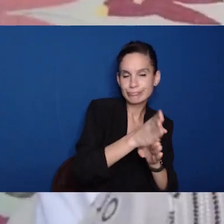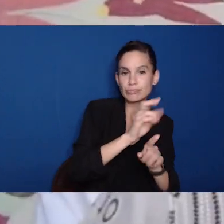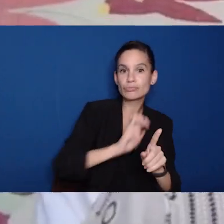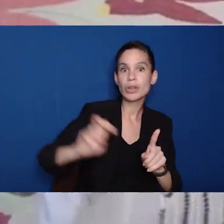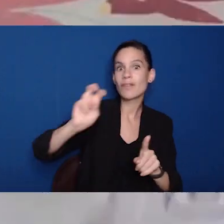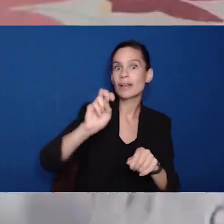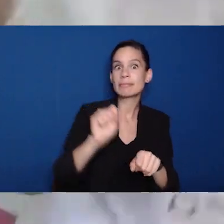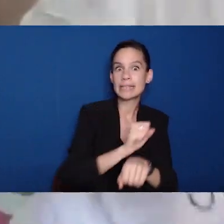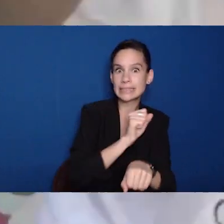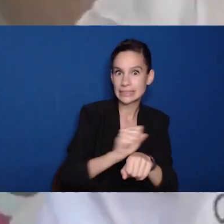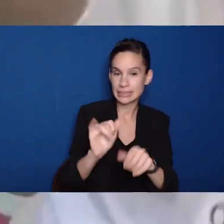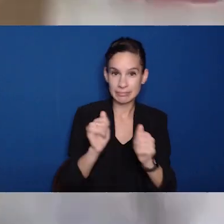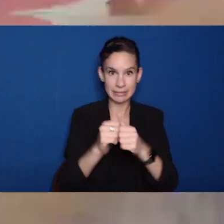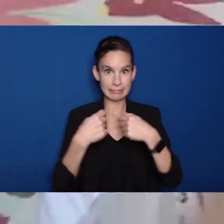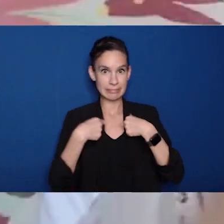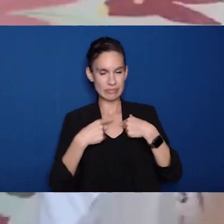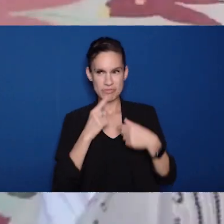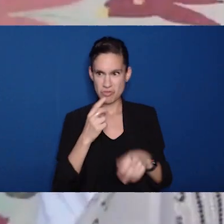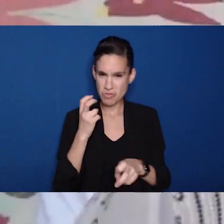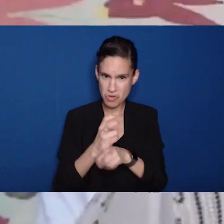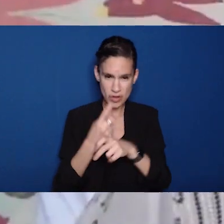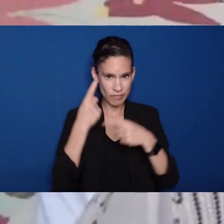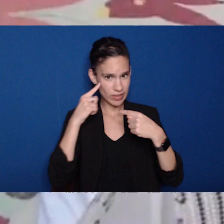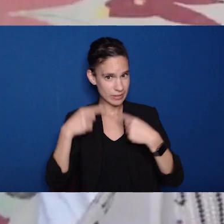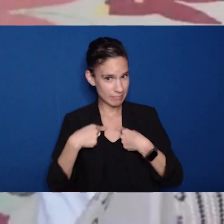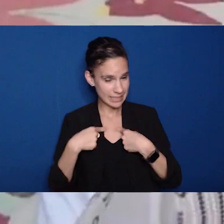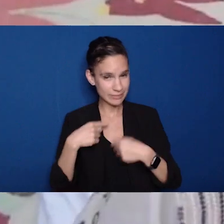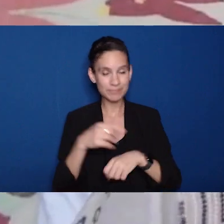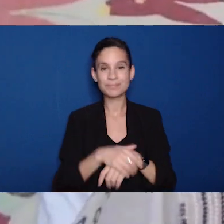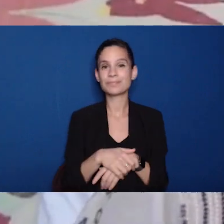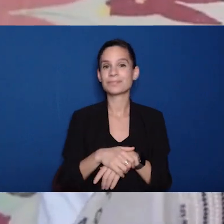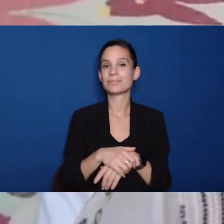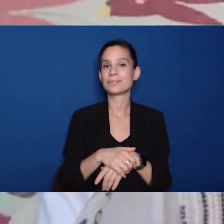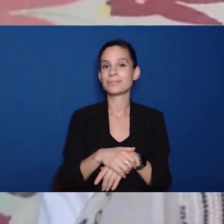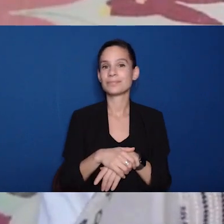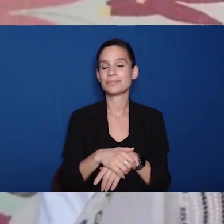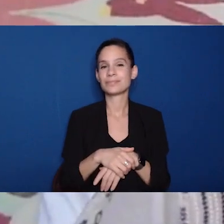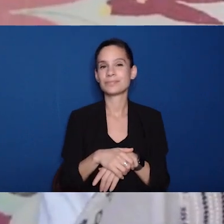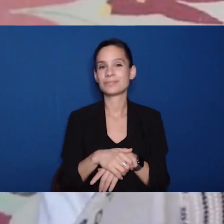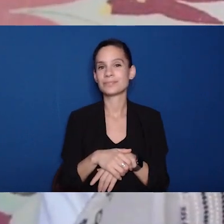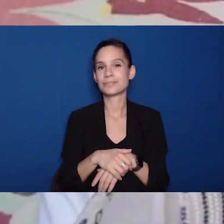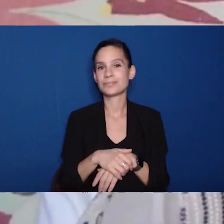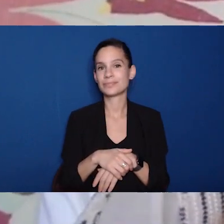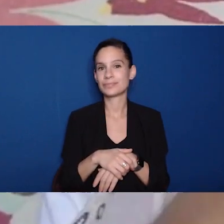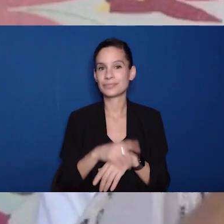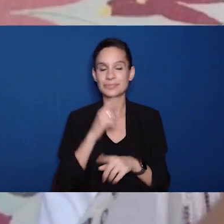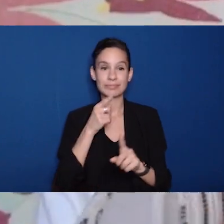travel industry, myself included, it's tough because the